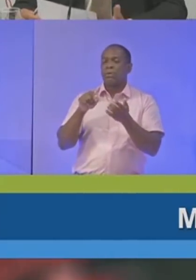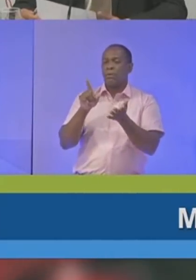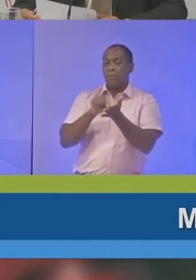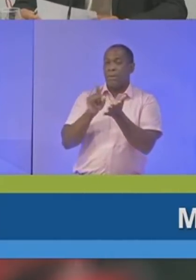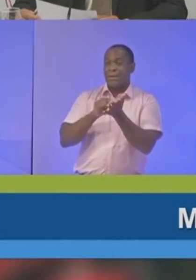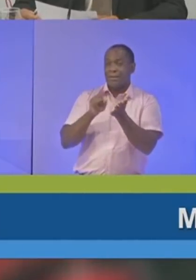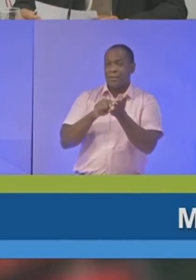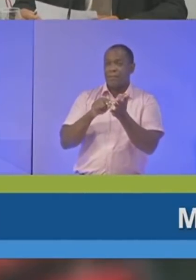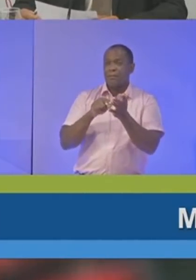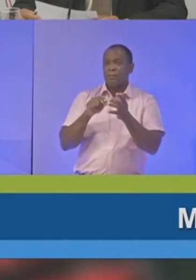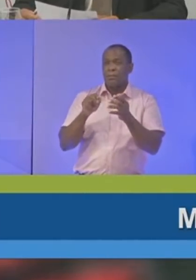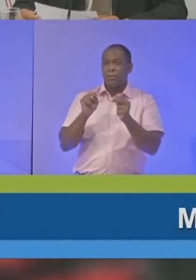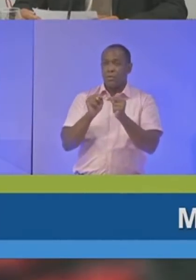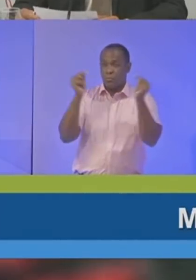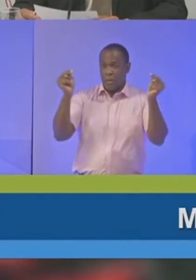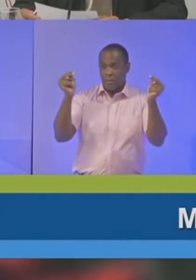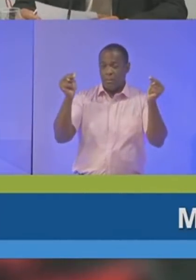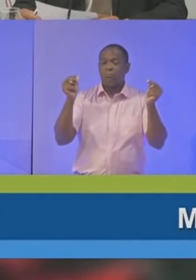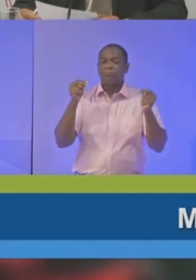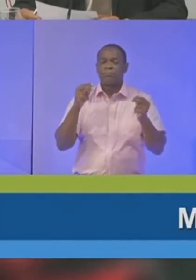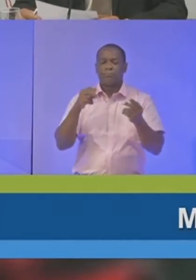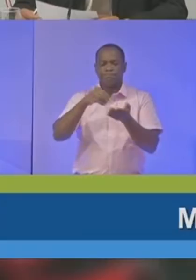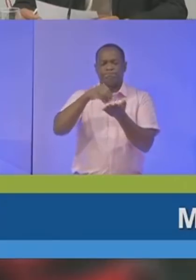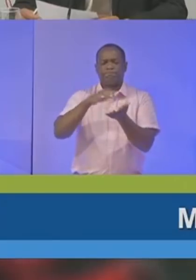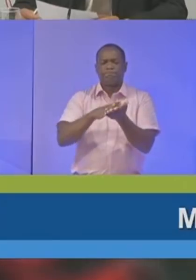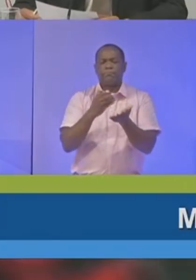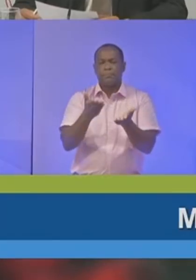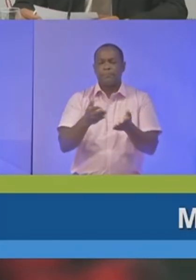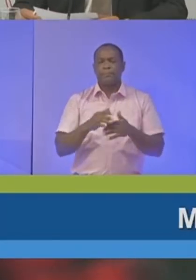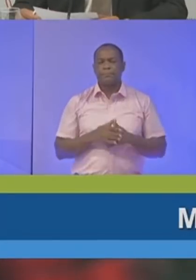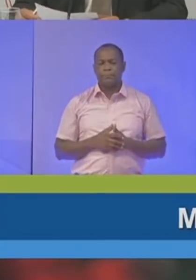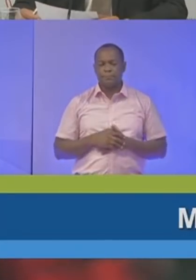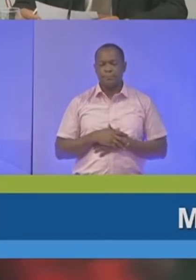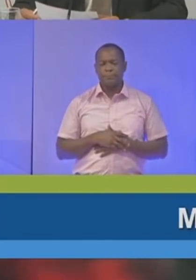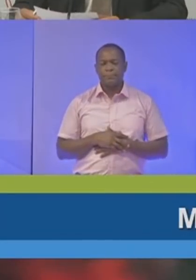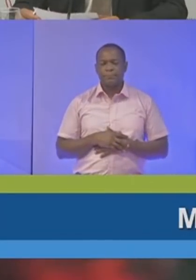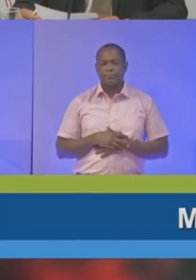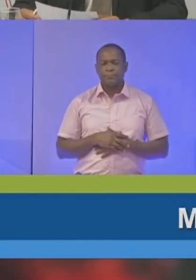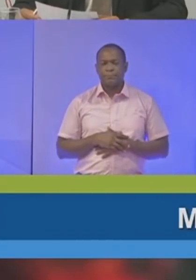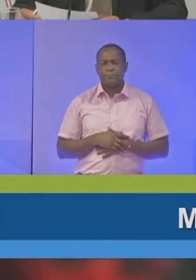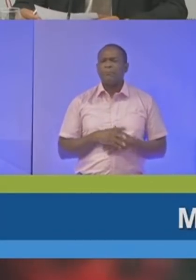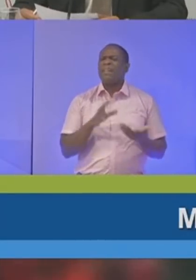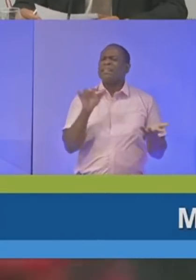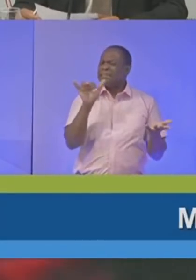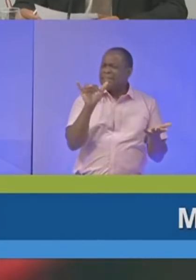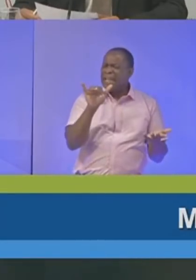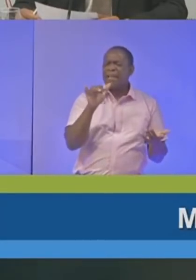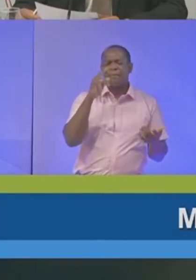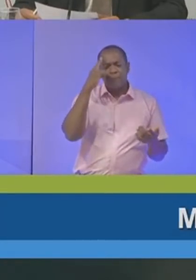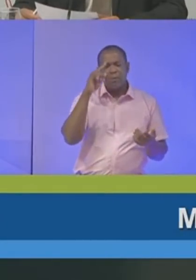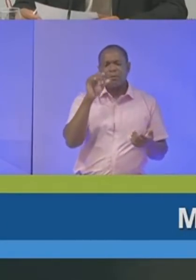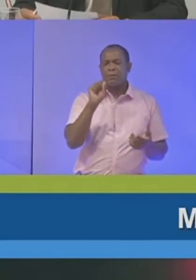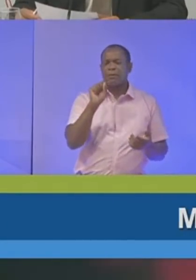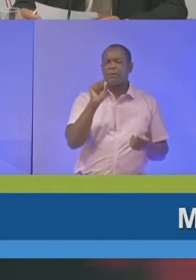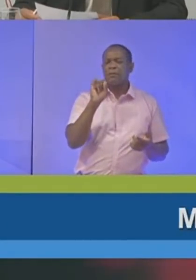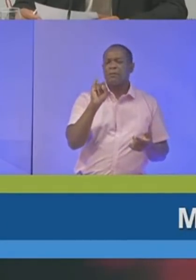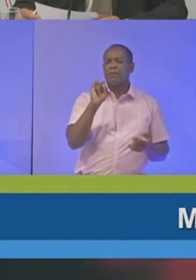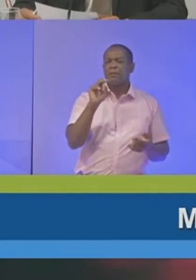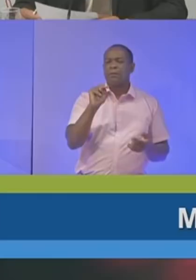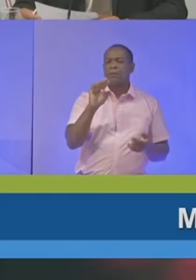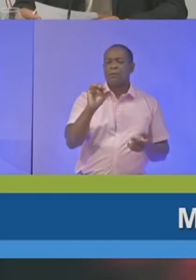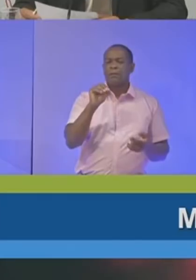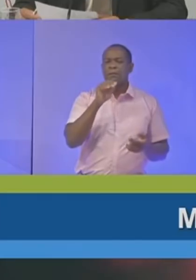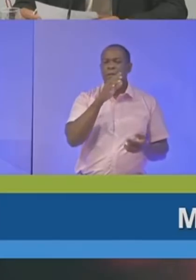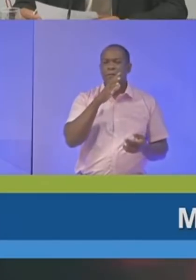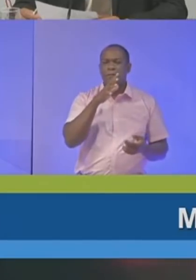doses. So no need to go into the details again, but basically, if you receive your Sinopharm between the 1st of August to the